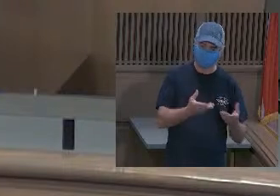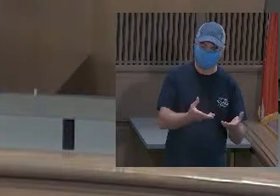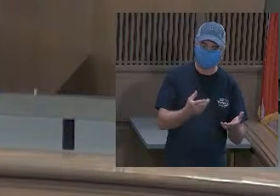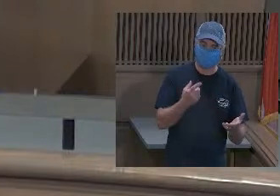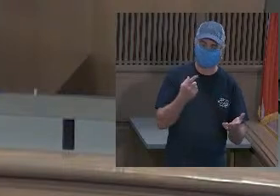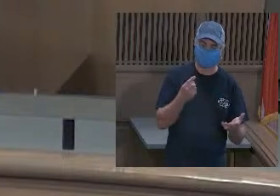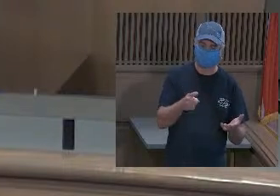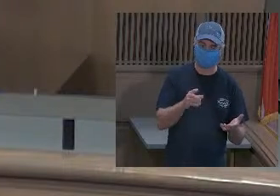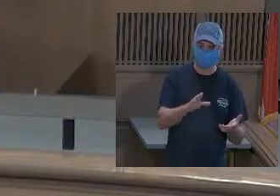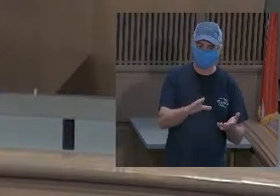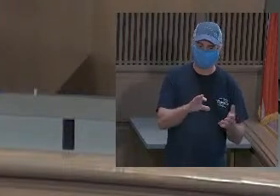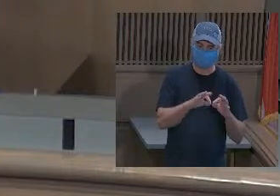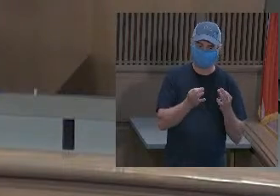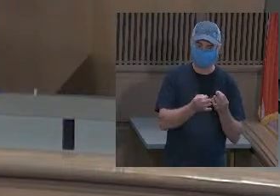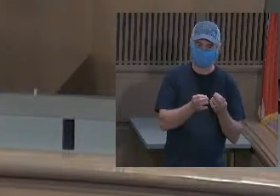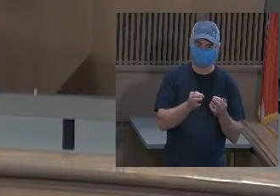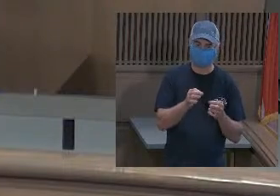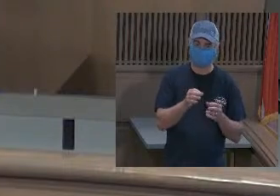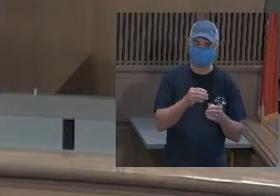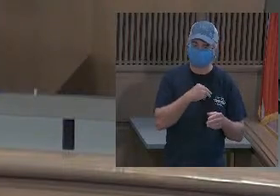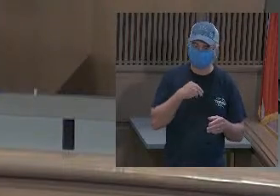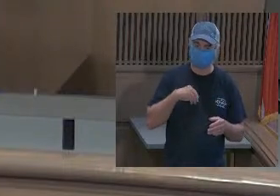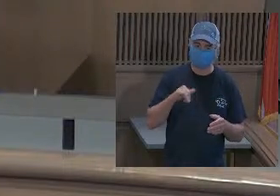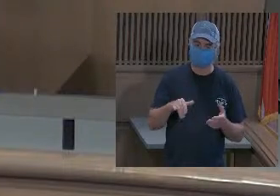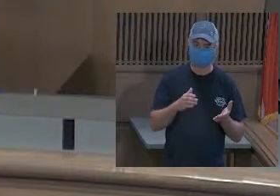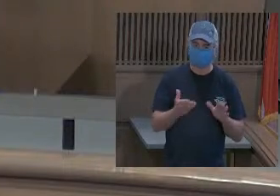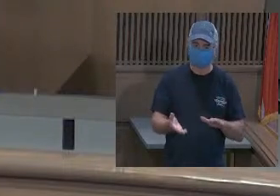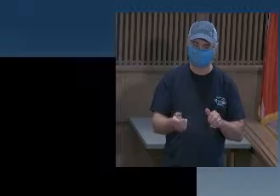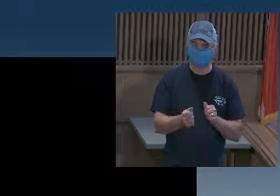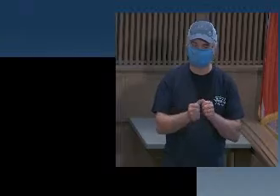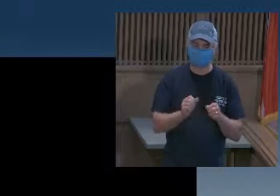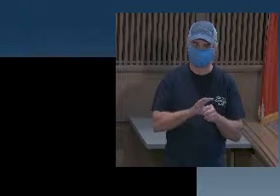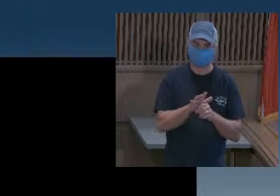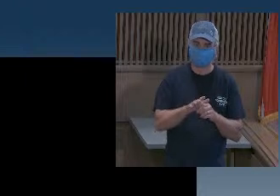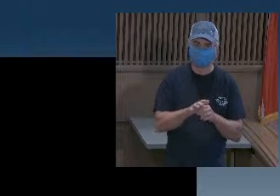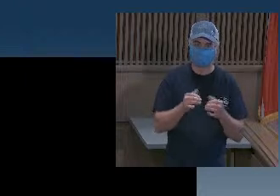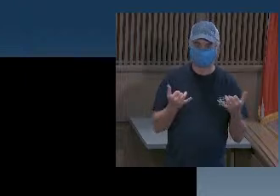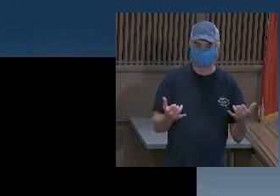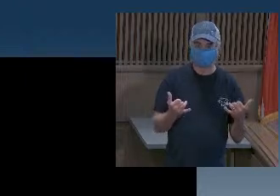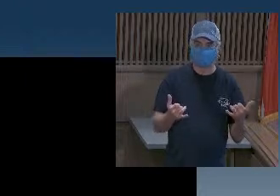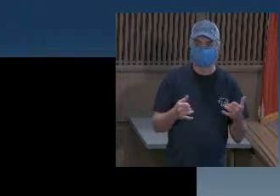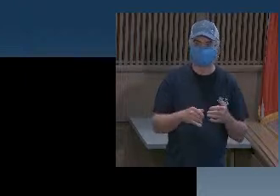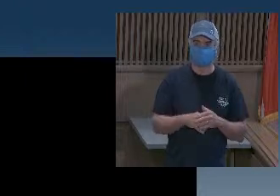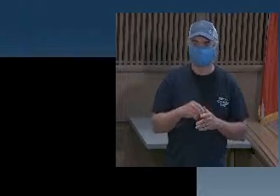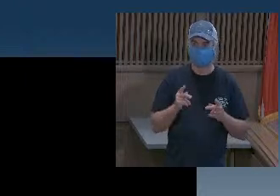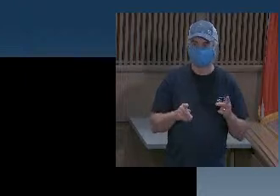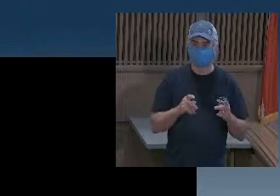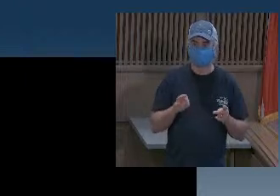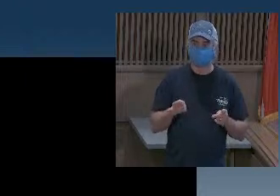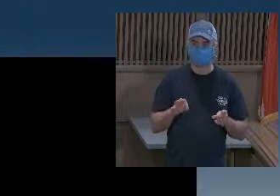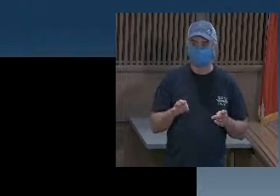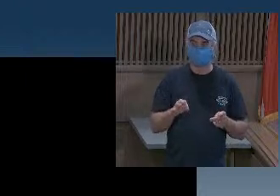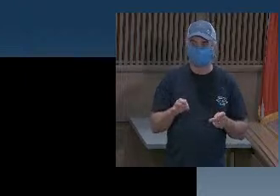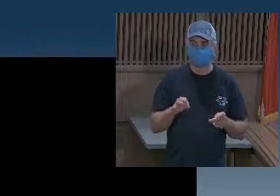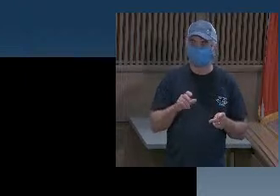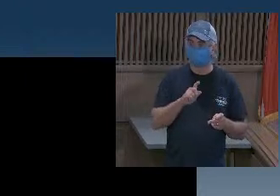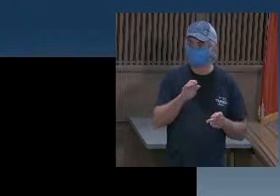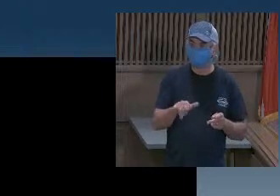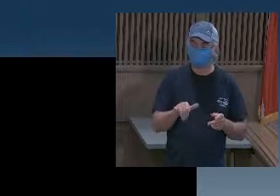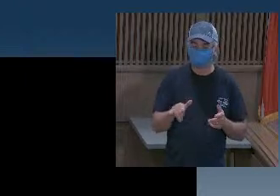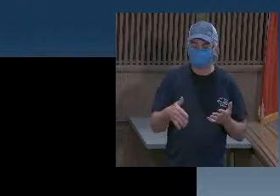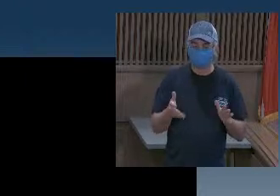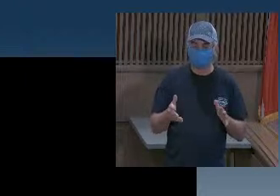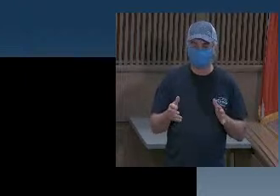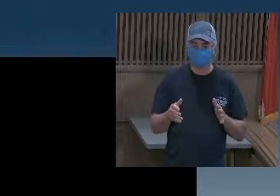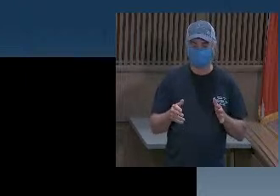My heart goes out to you. At this present time, the residents in Dougherty County that have died from this virus